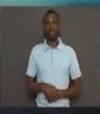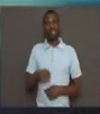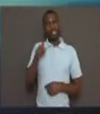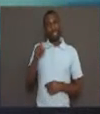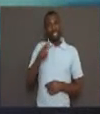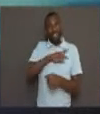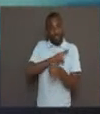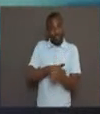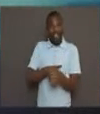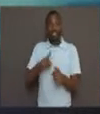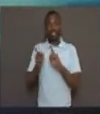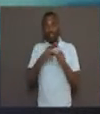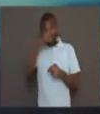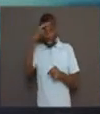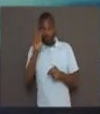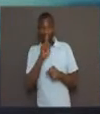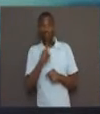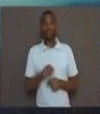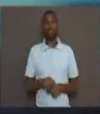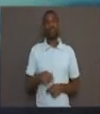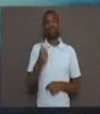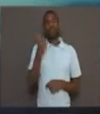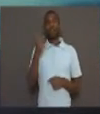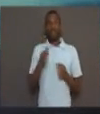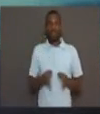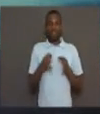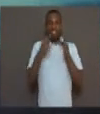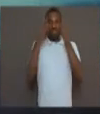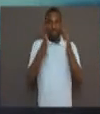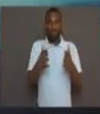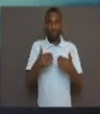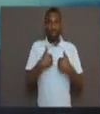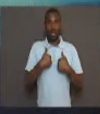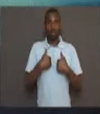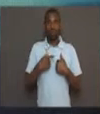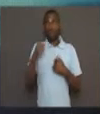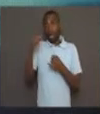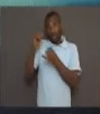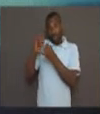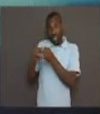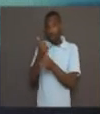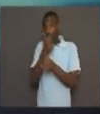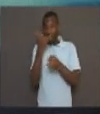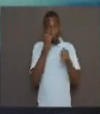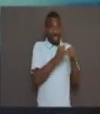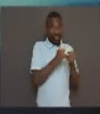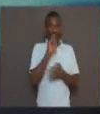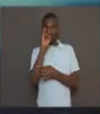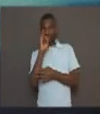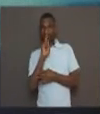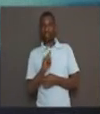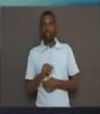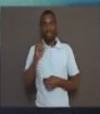This is because there are also transformers at the other end of the current,